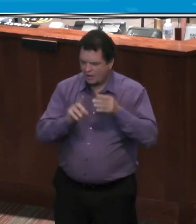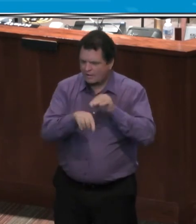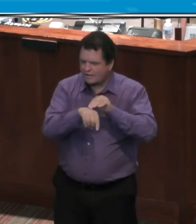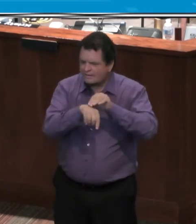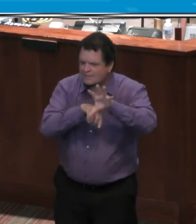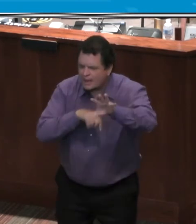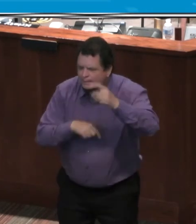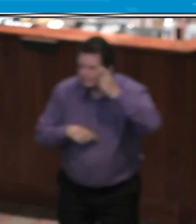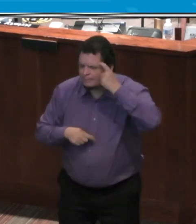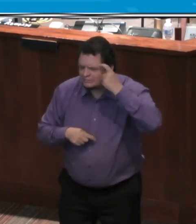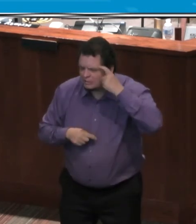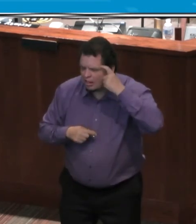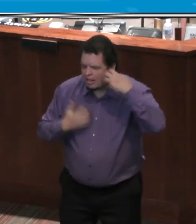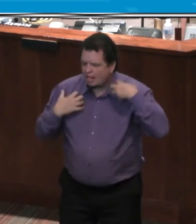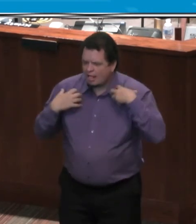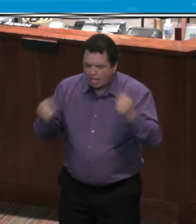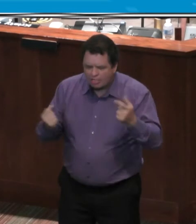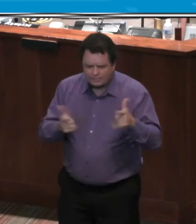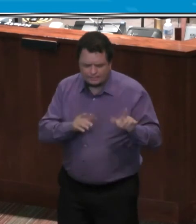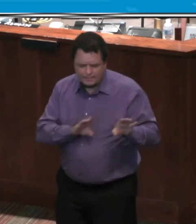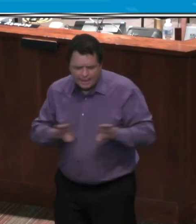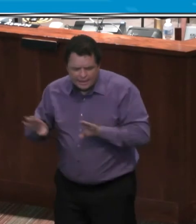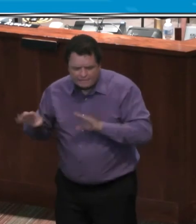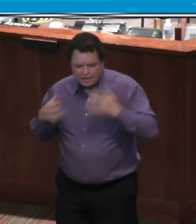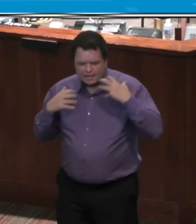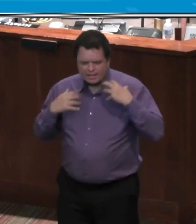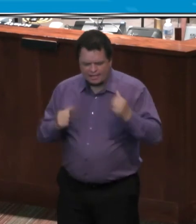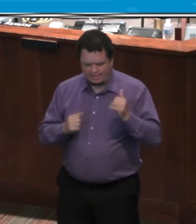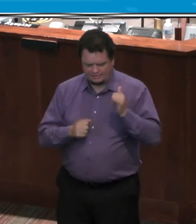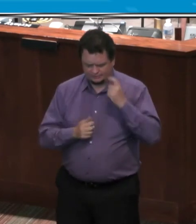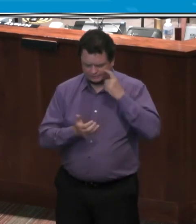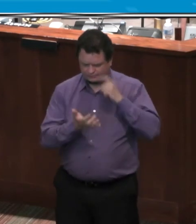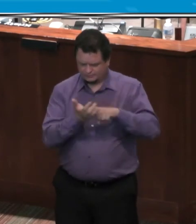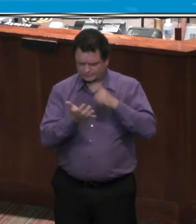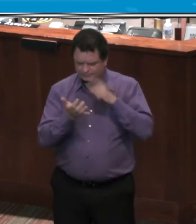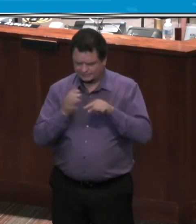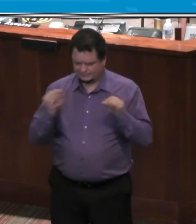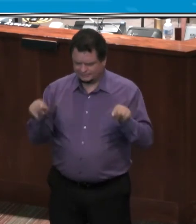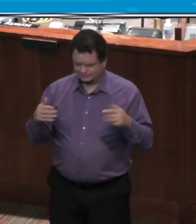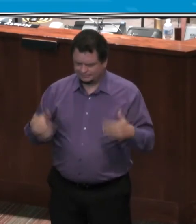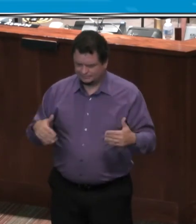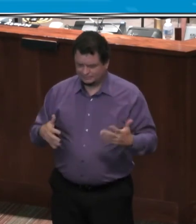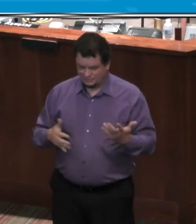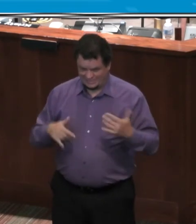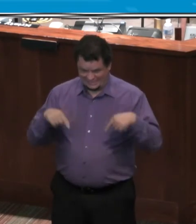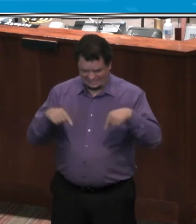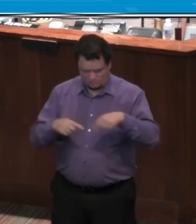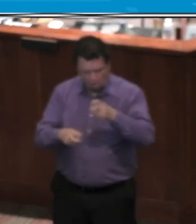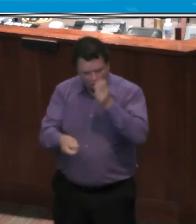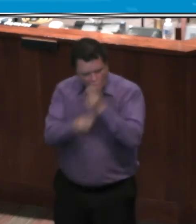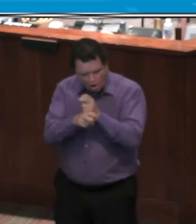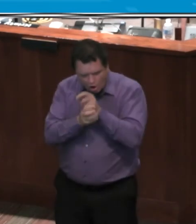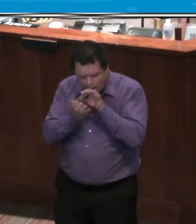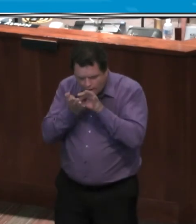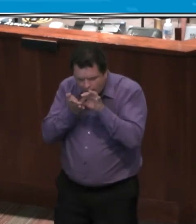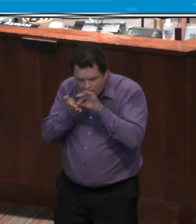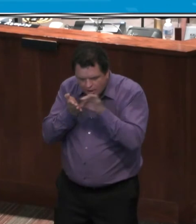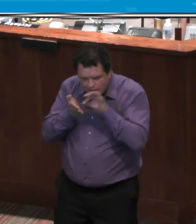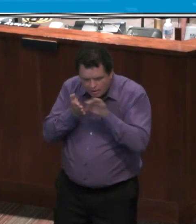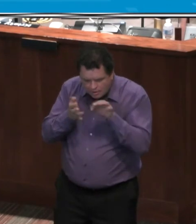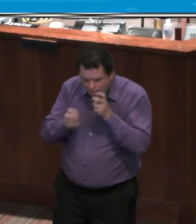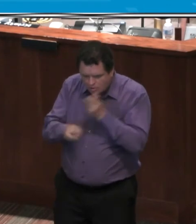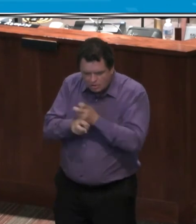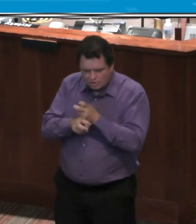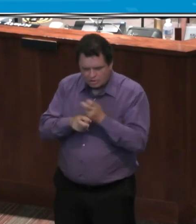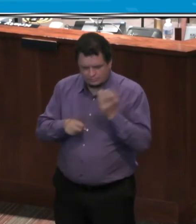is that this is really hard, I think, in many ways to track, because those individuals don't necessarily congregate